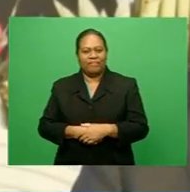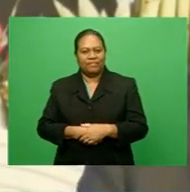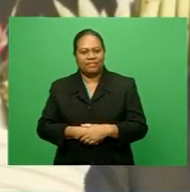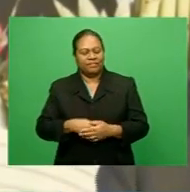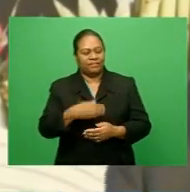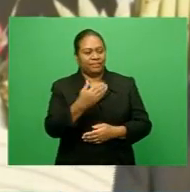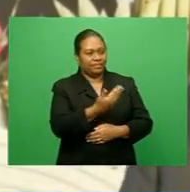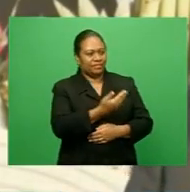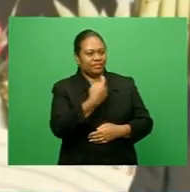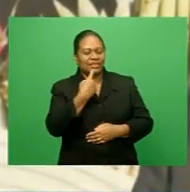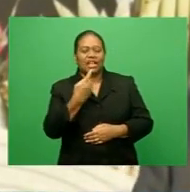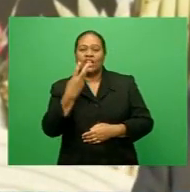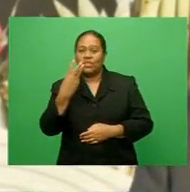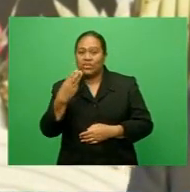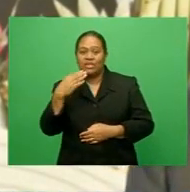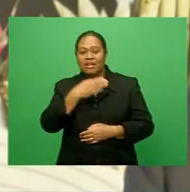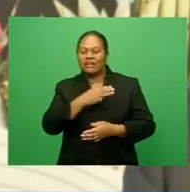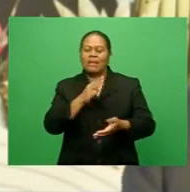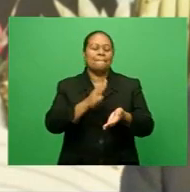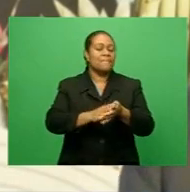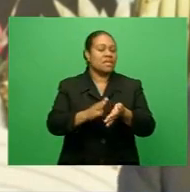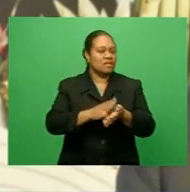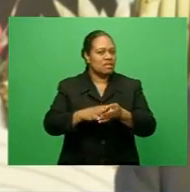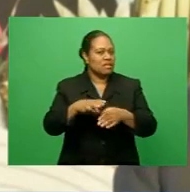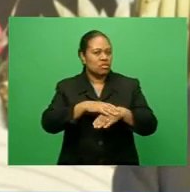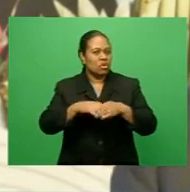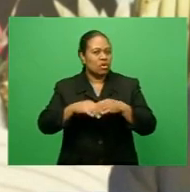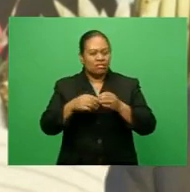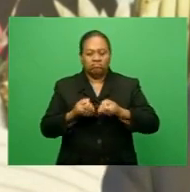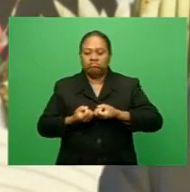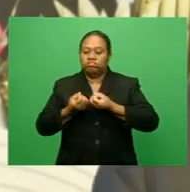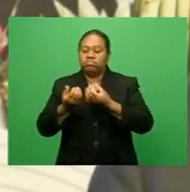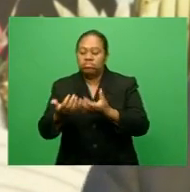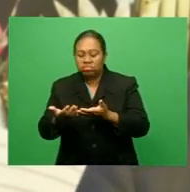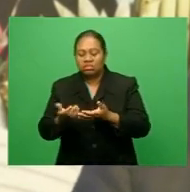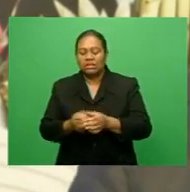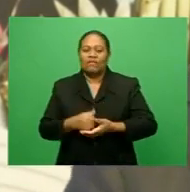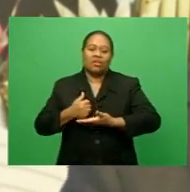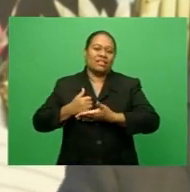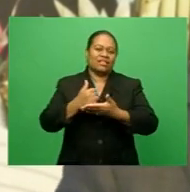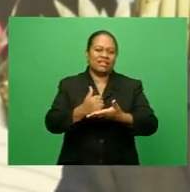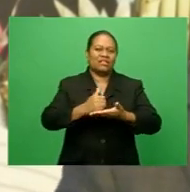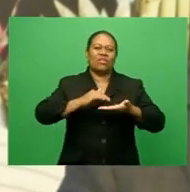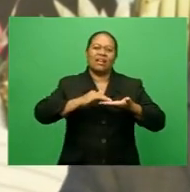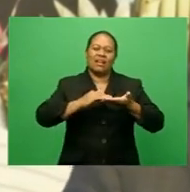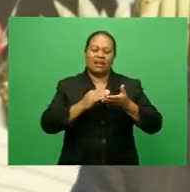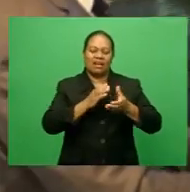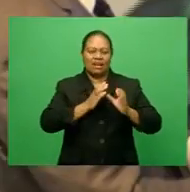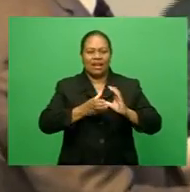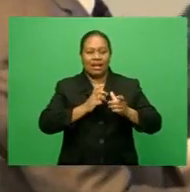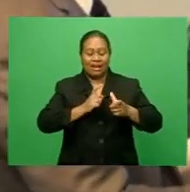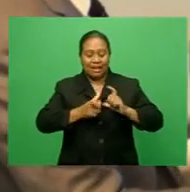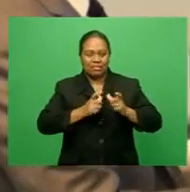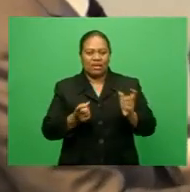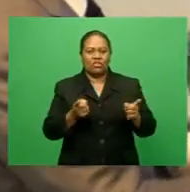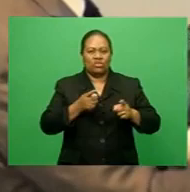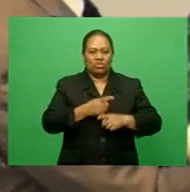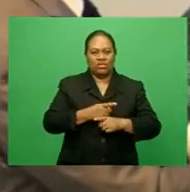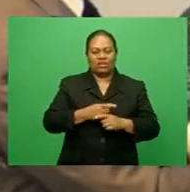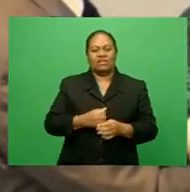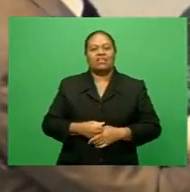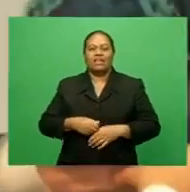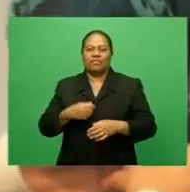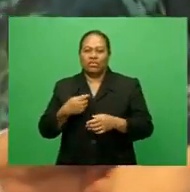least $300 million on climate change development assistance from 2019 until